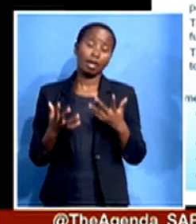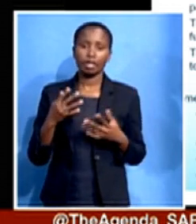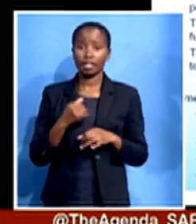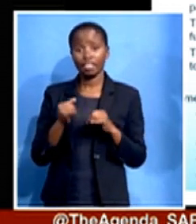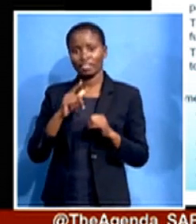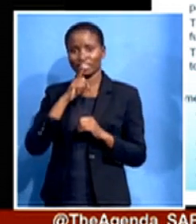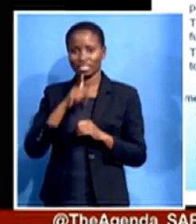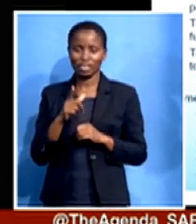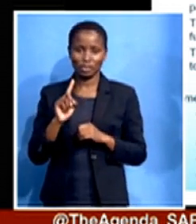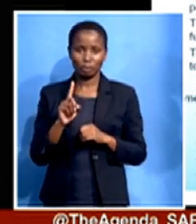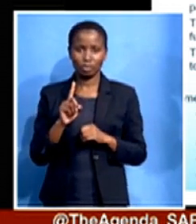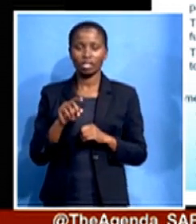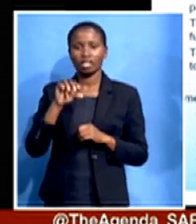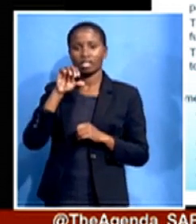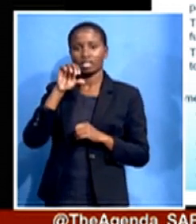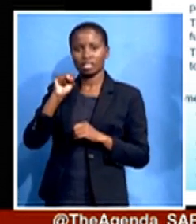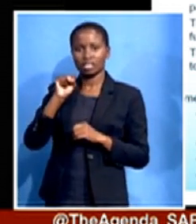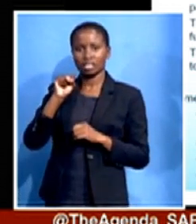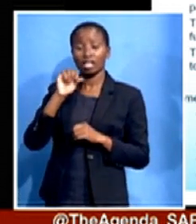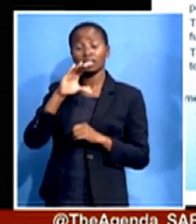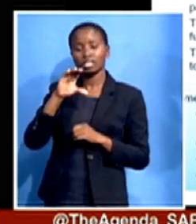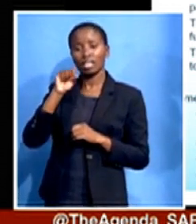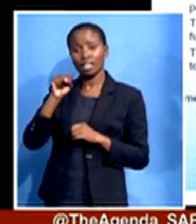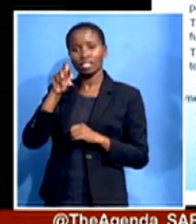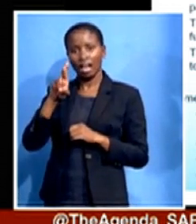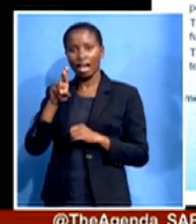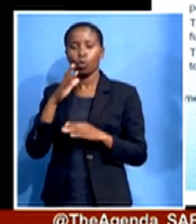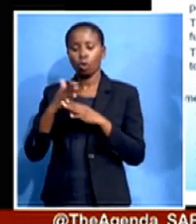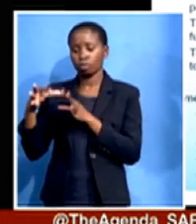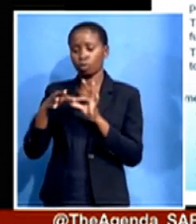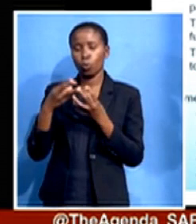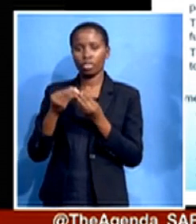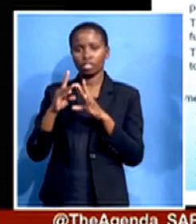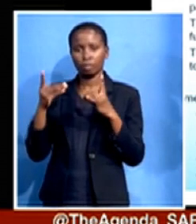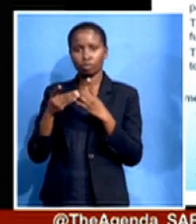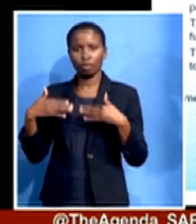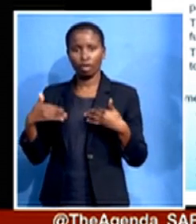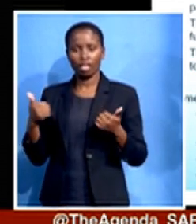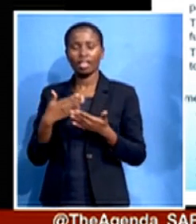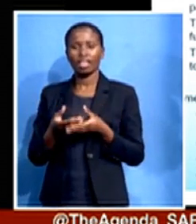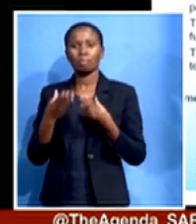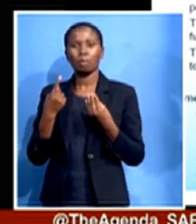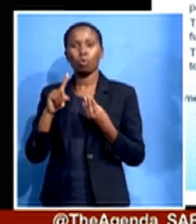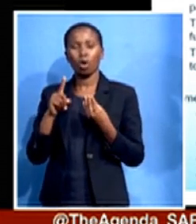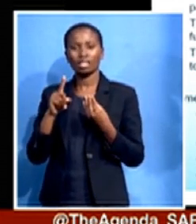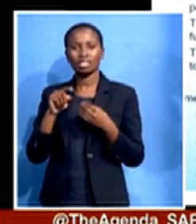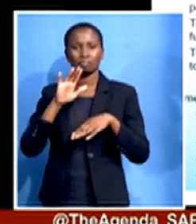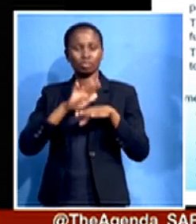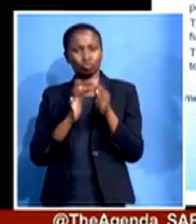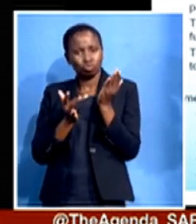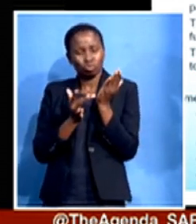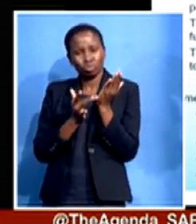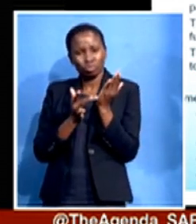with the Department of Health to develop the electronic vaccination data system, the system that is used for individuals